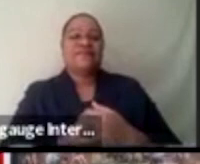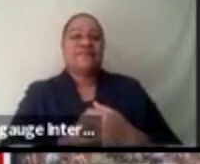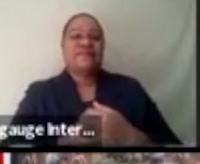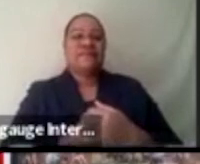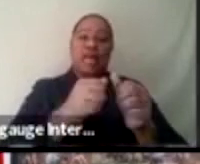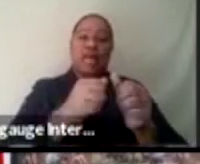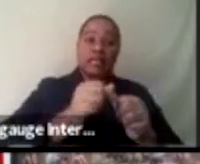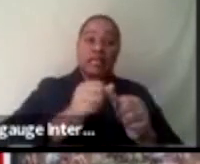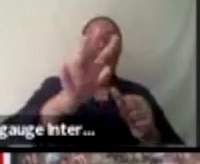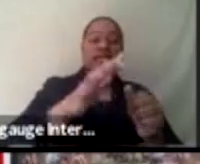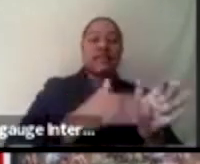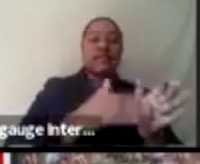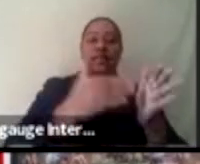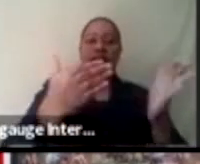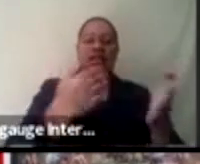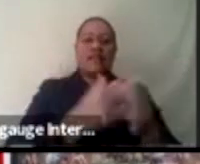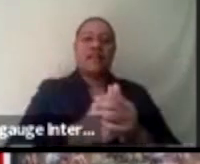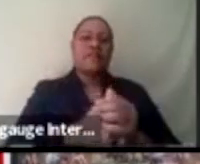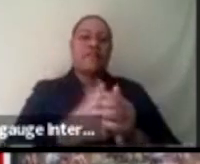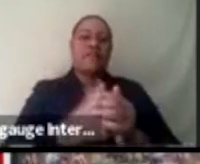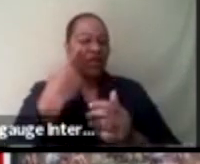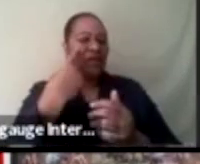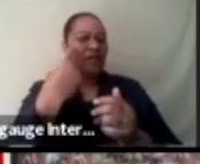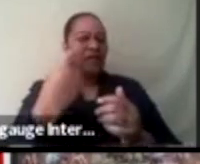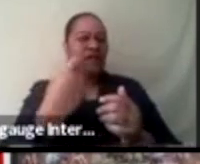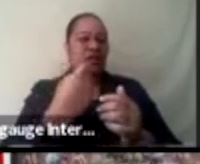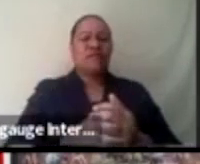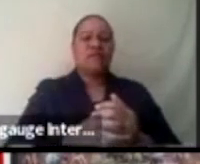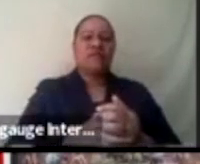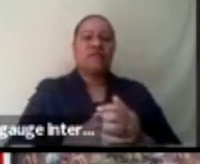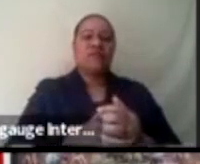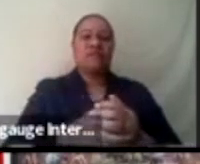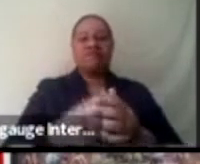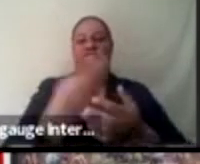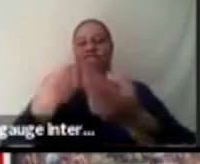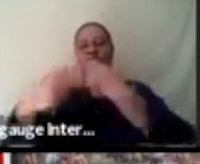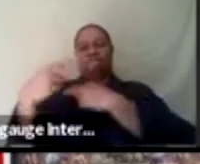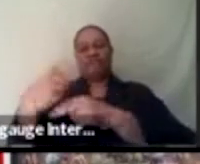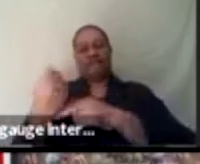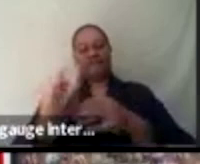Excellencies, we are at a defining juncture in our history.